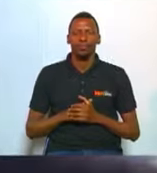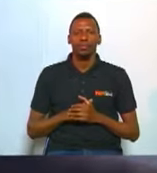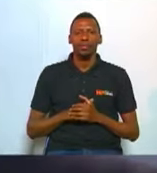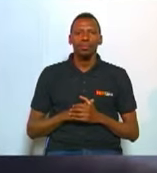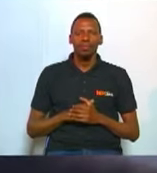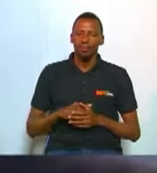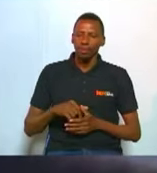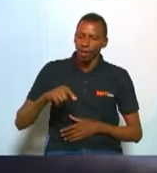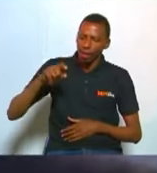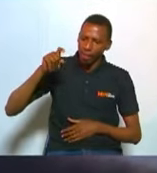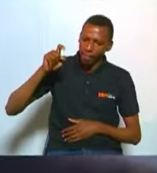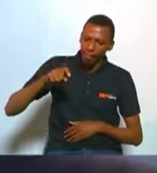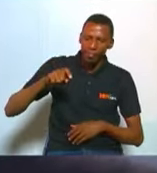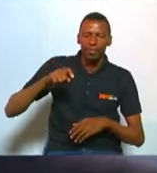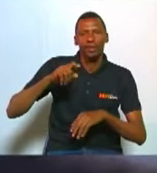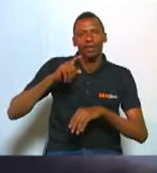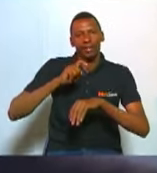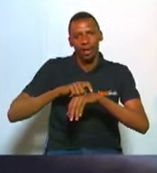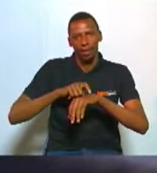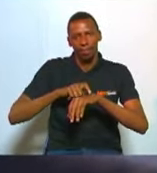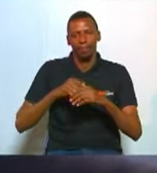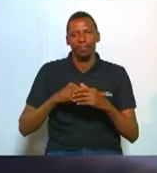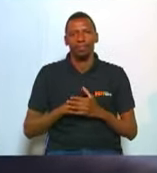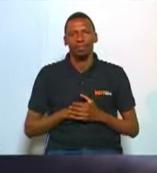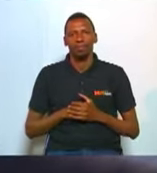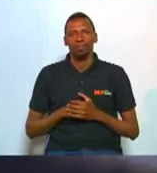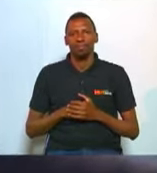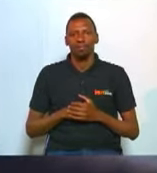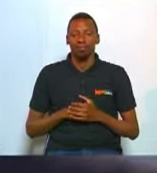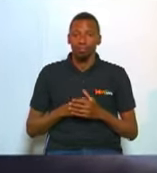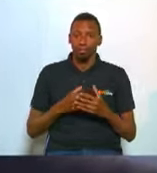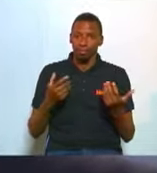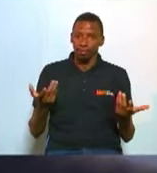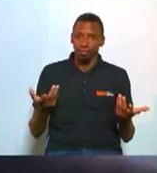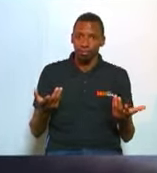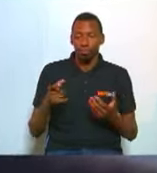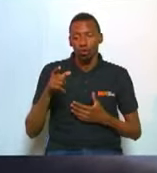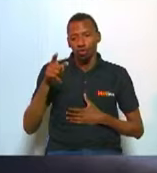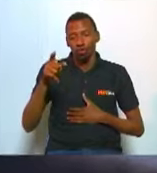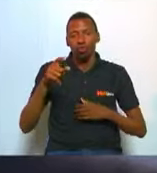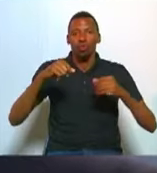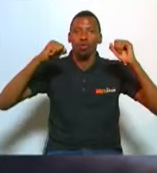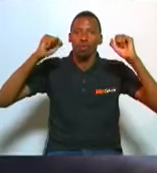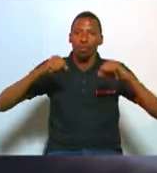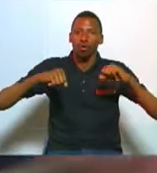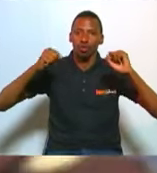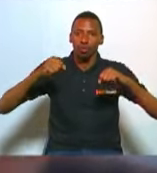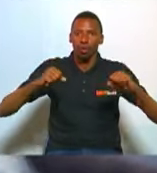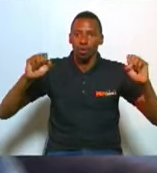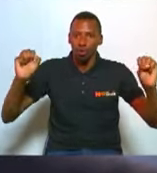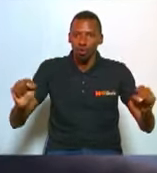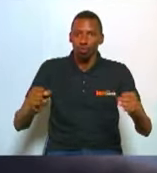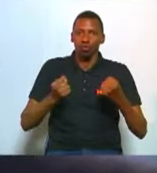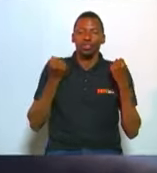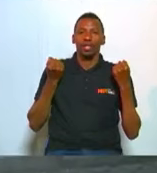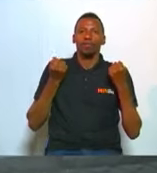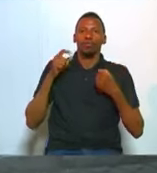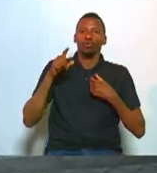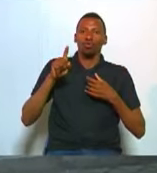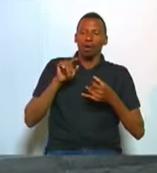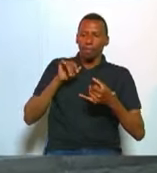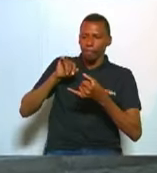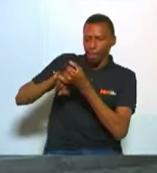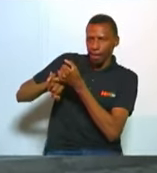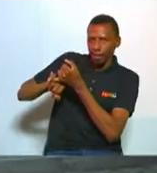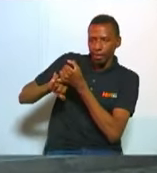It needs time. You will only save your marriage if you are committed to